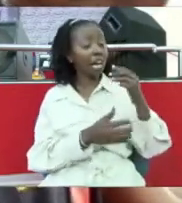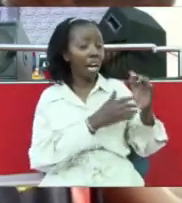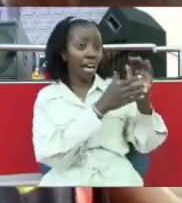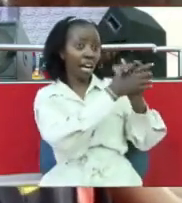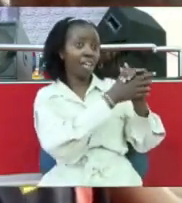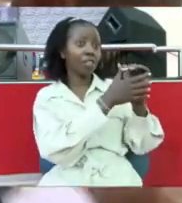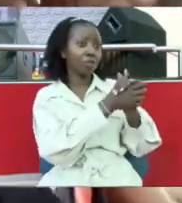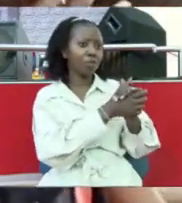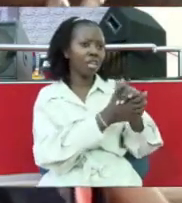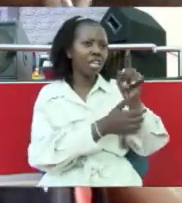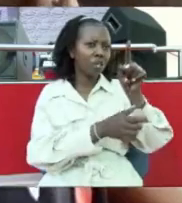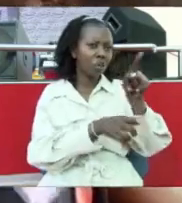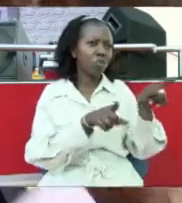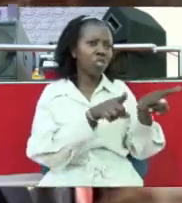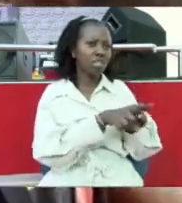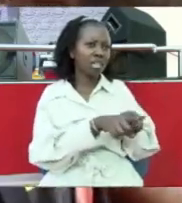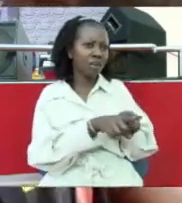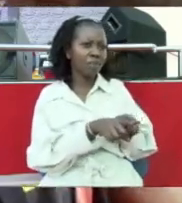chunga usikule mtungo.